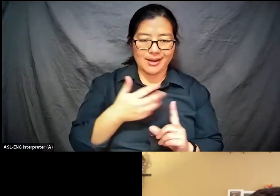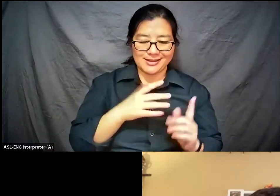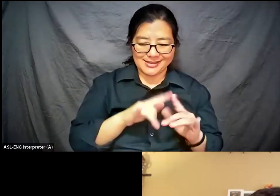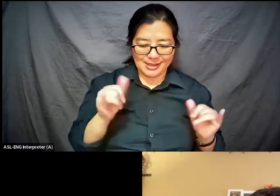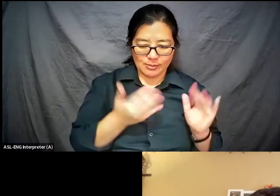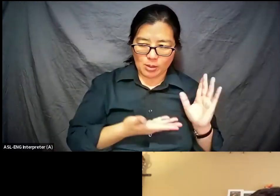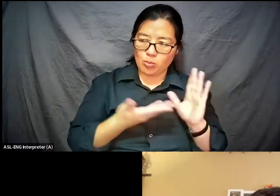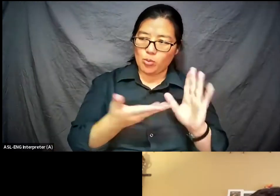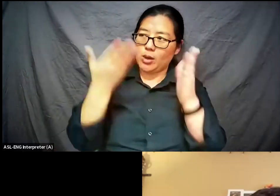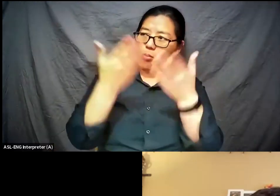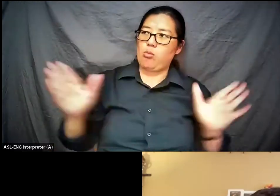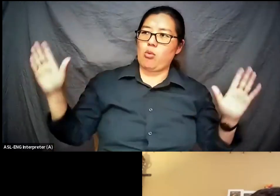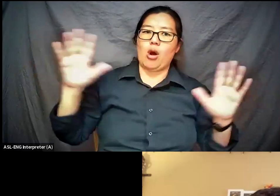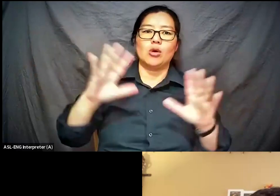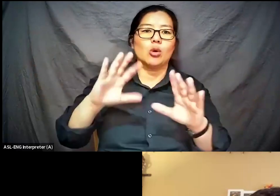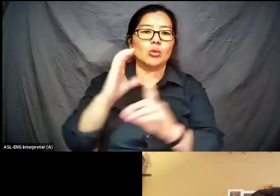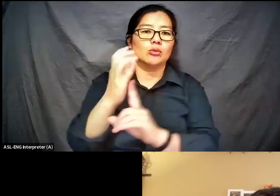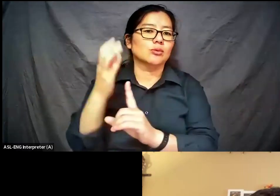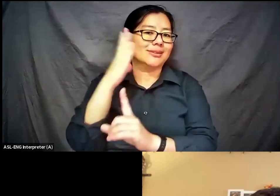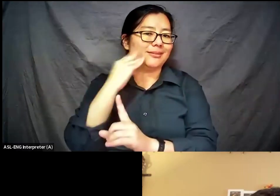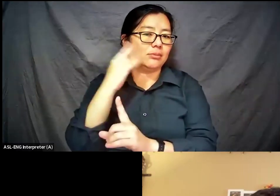video inspired me